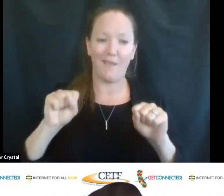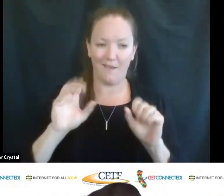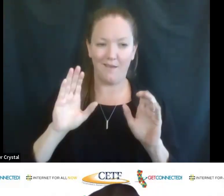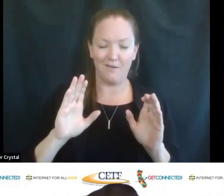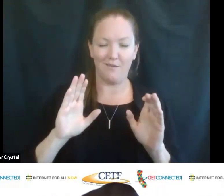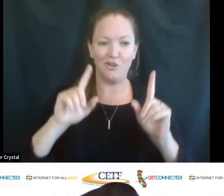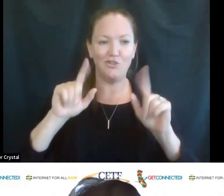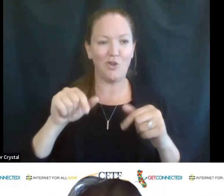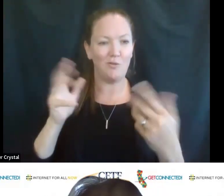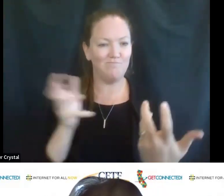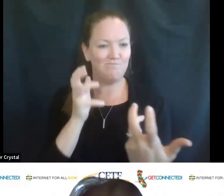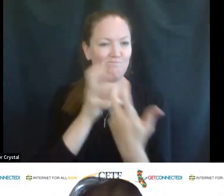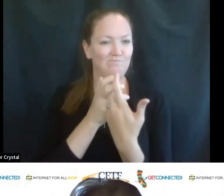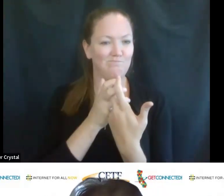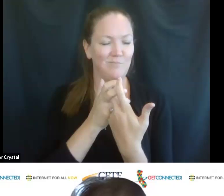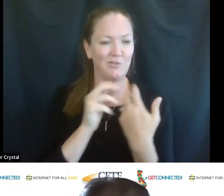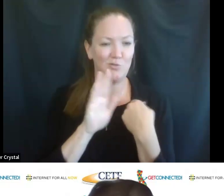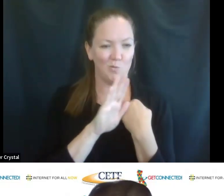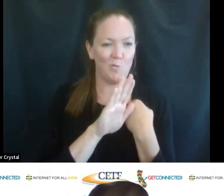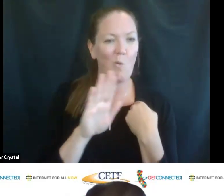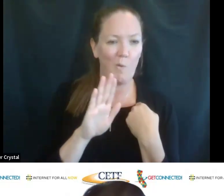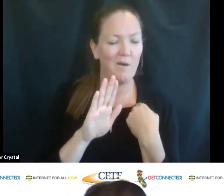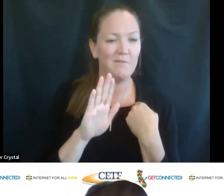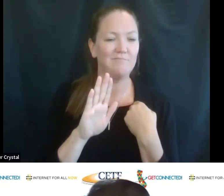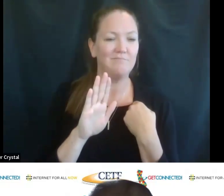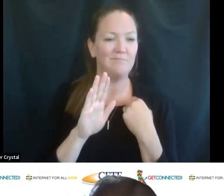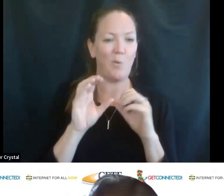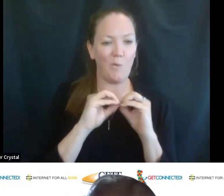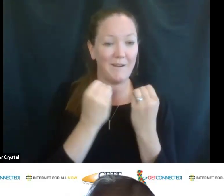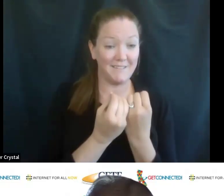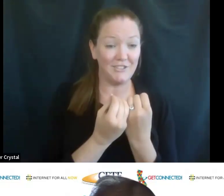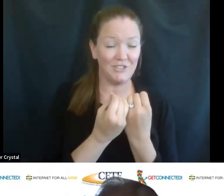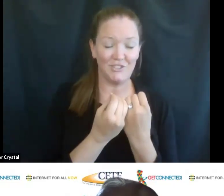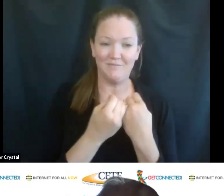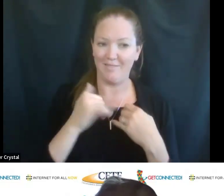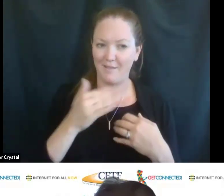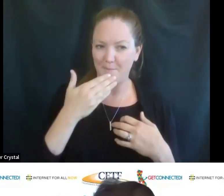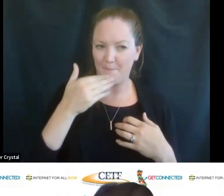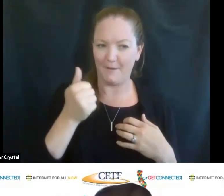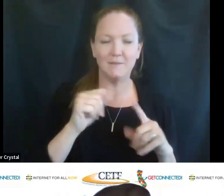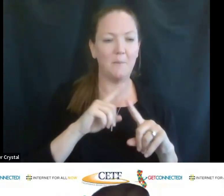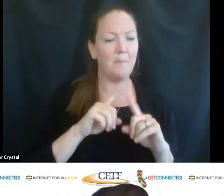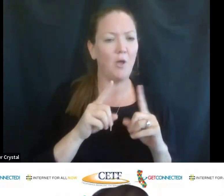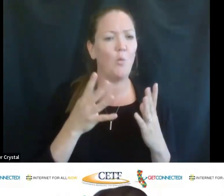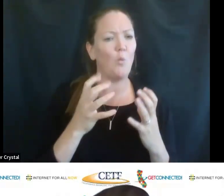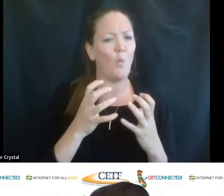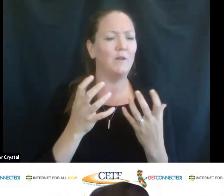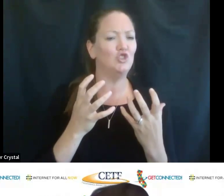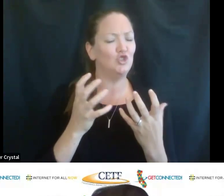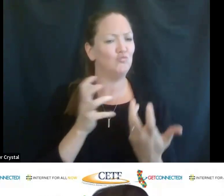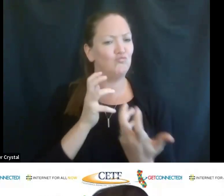is most comparable to your particular organization, to do so. But we do want to be able to accommodate